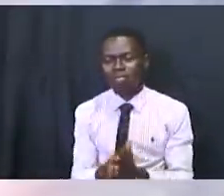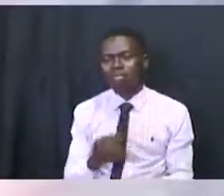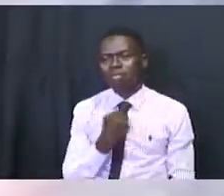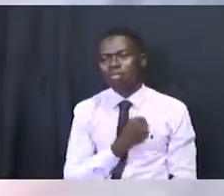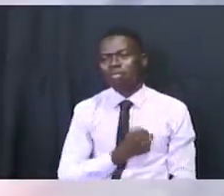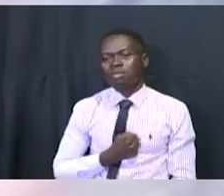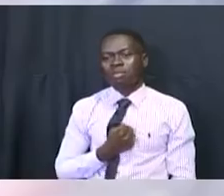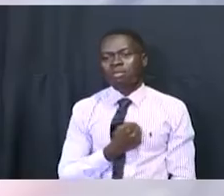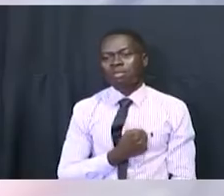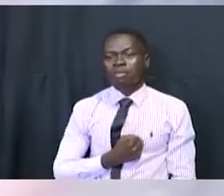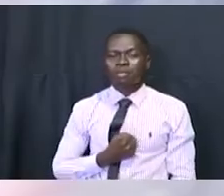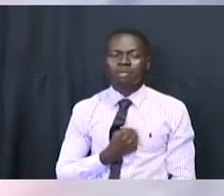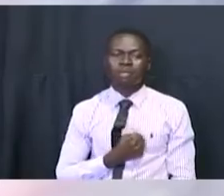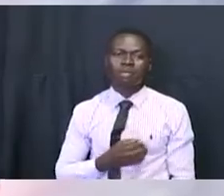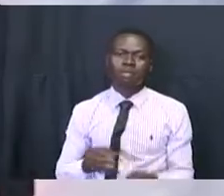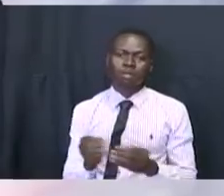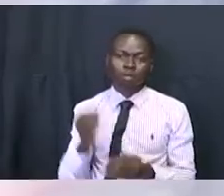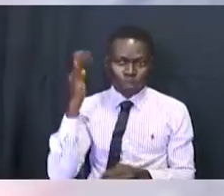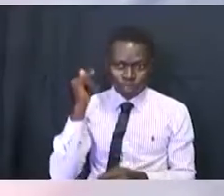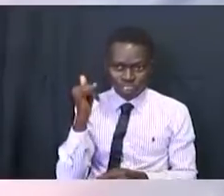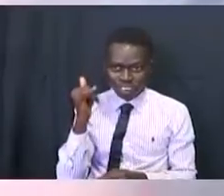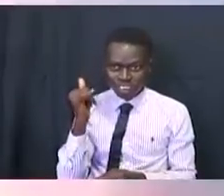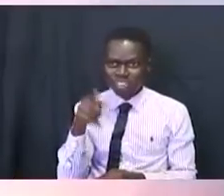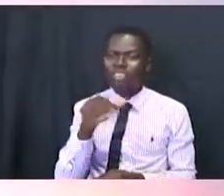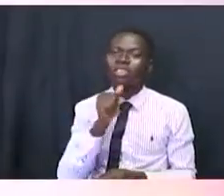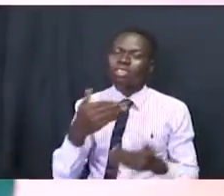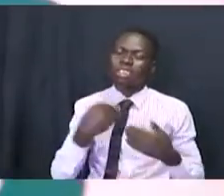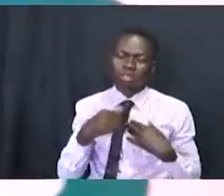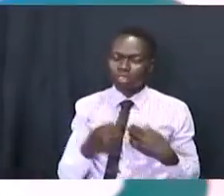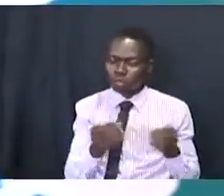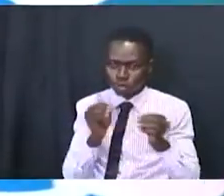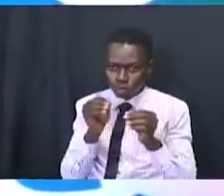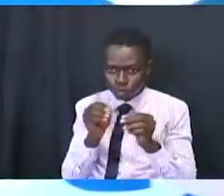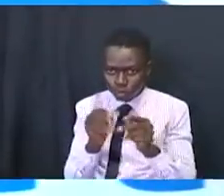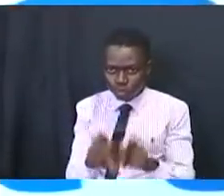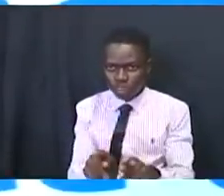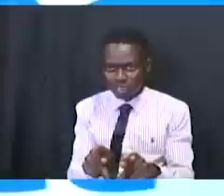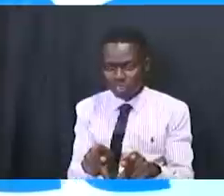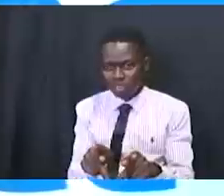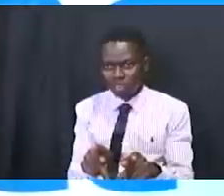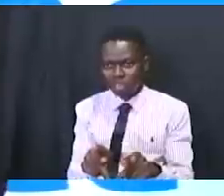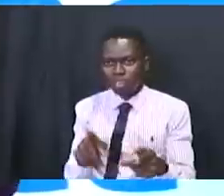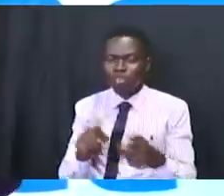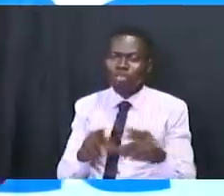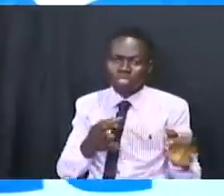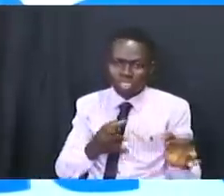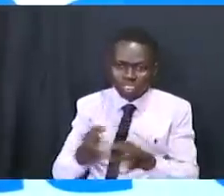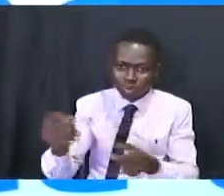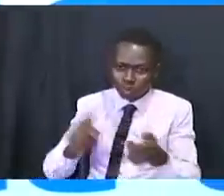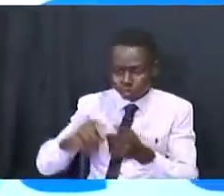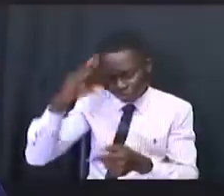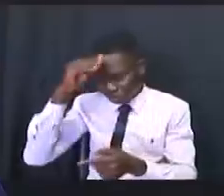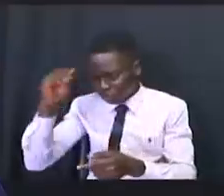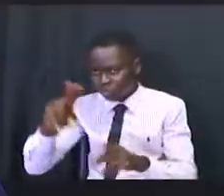I was sorry. Because I couldn't have any opportunity to explain this to them, because he would